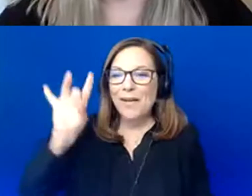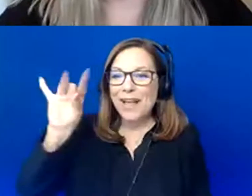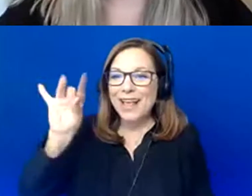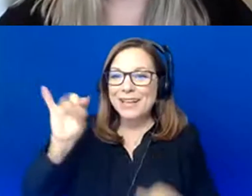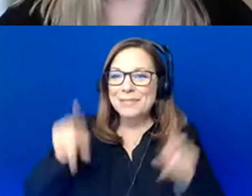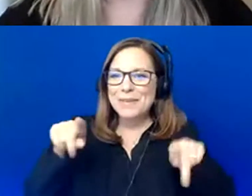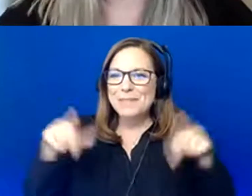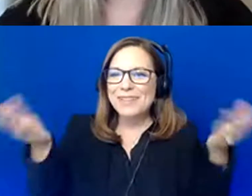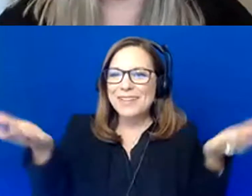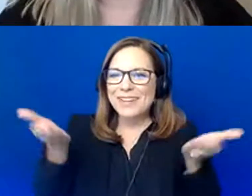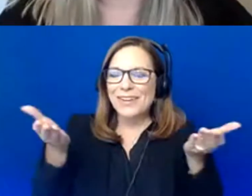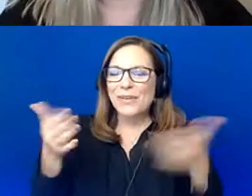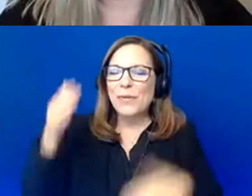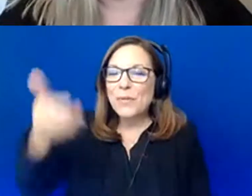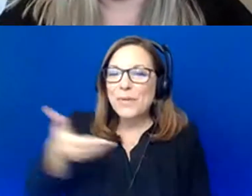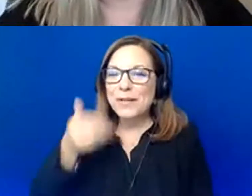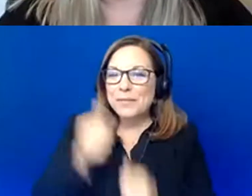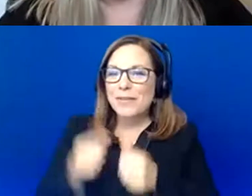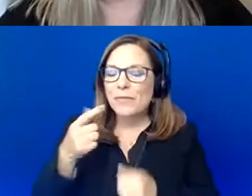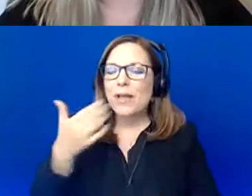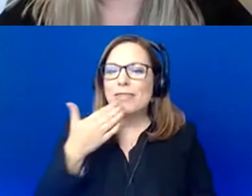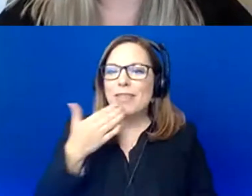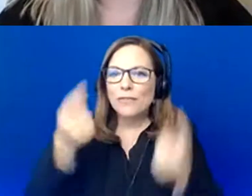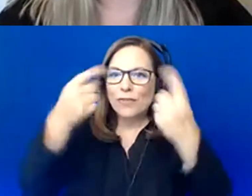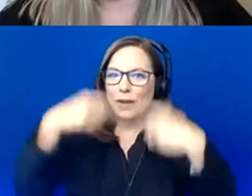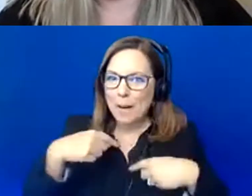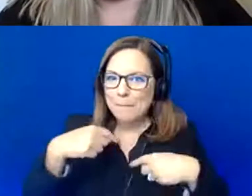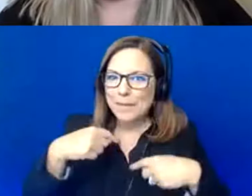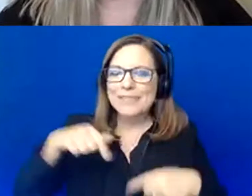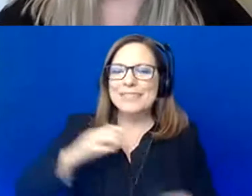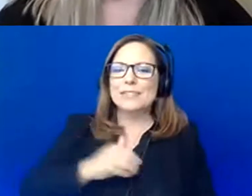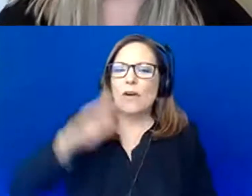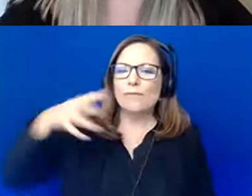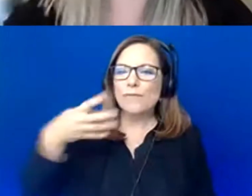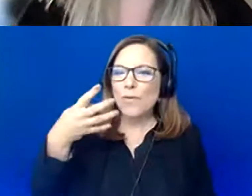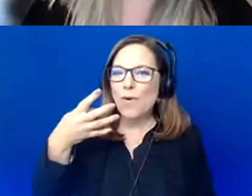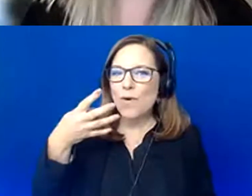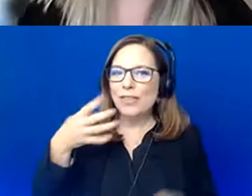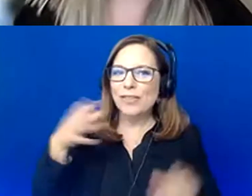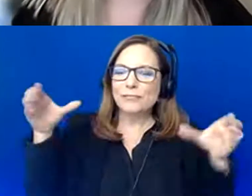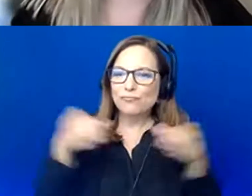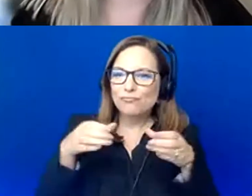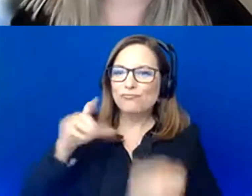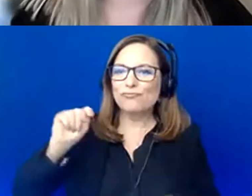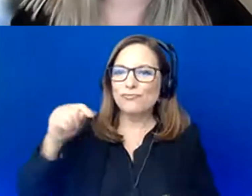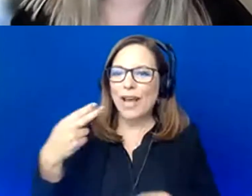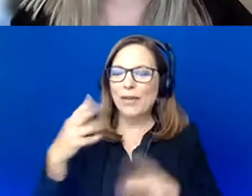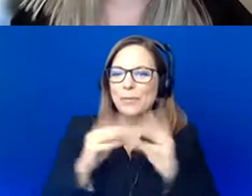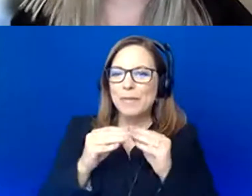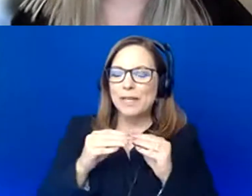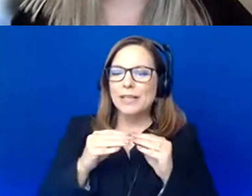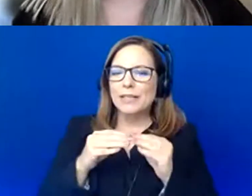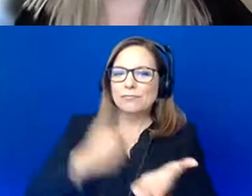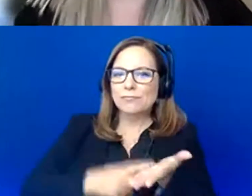Everybody. Thank you for joining us this afternoon for our fourth regional town hall focused on the Hubs and